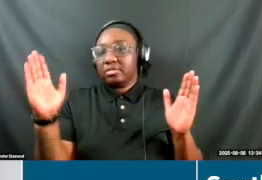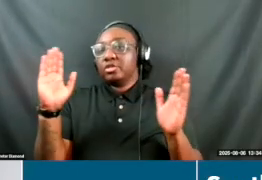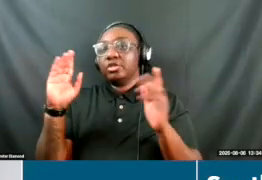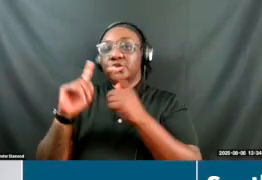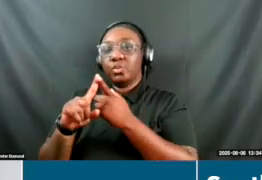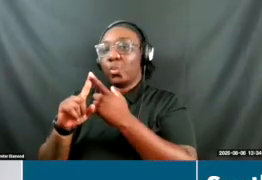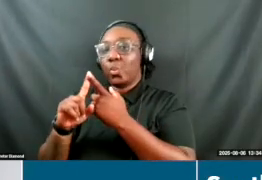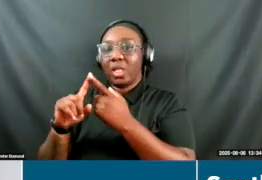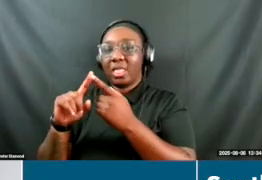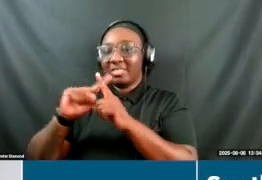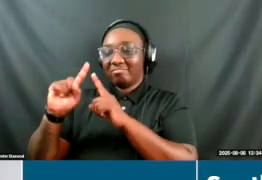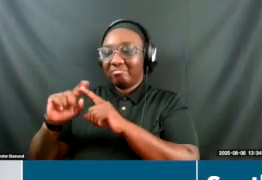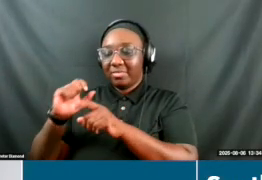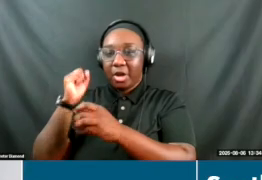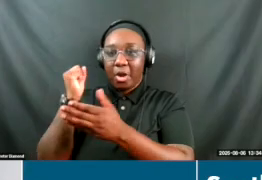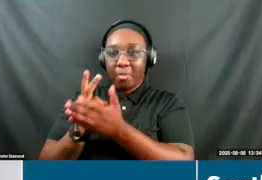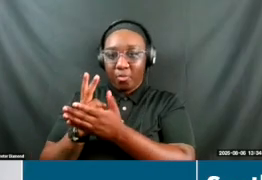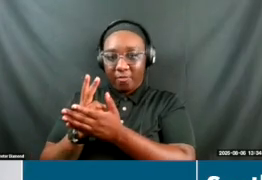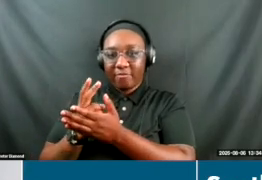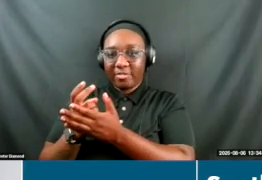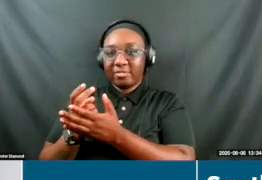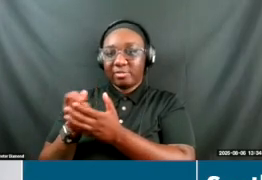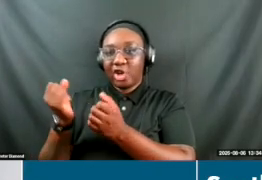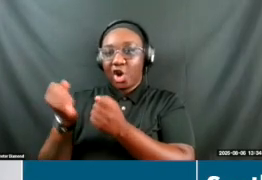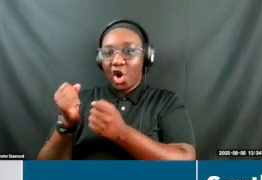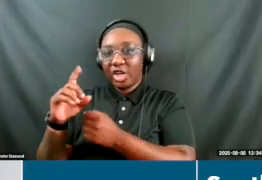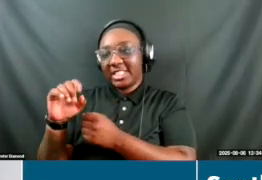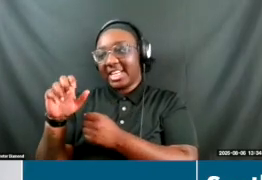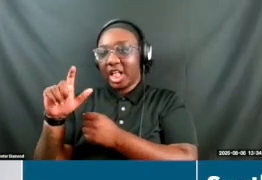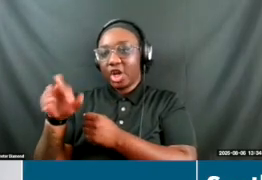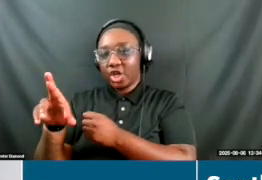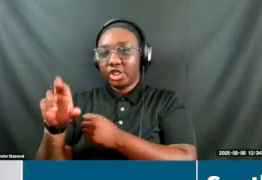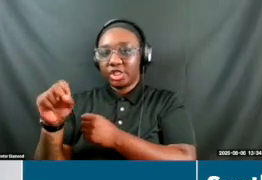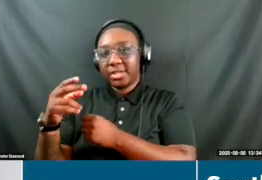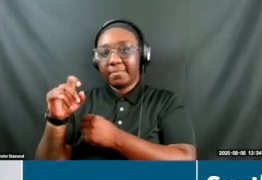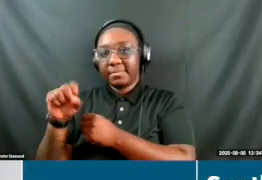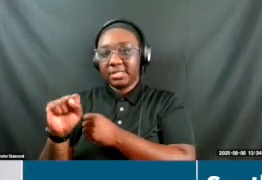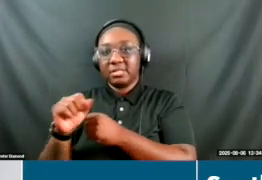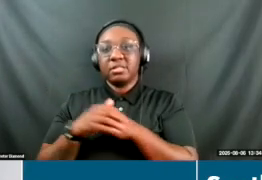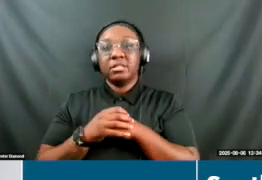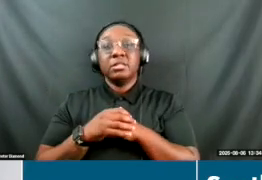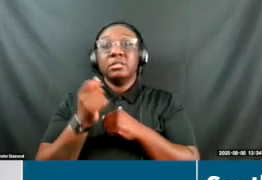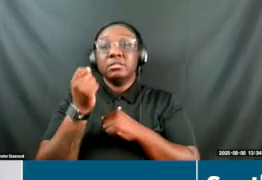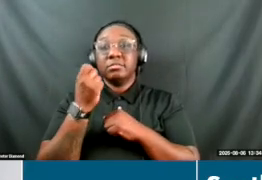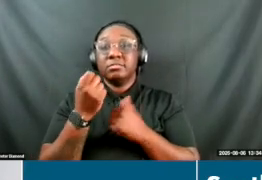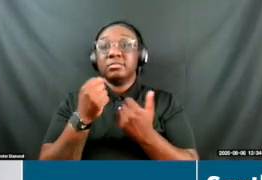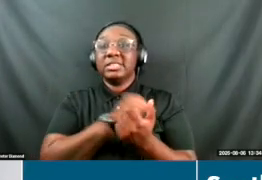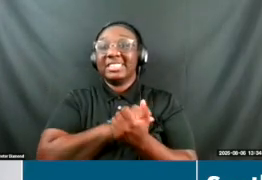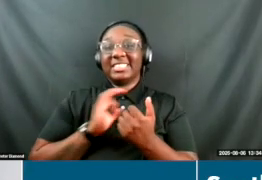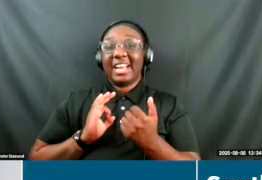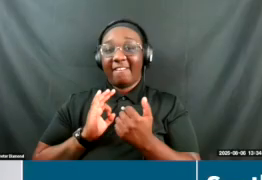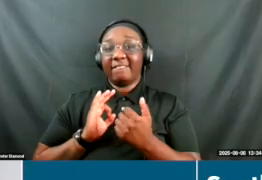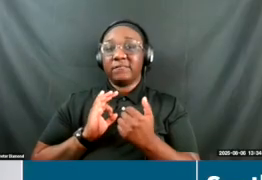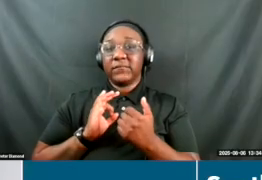for all and DCAP that are not on this table. Staff have selected the most relevant criteria and placed those here for this